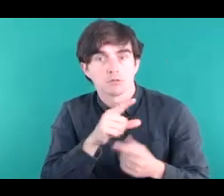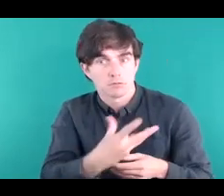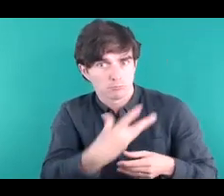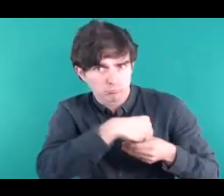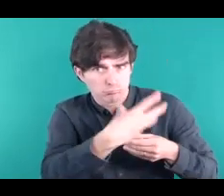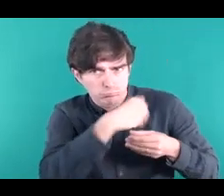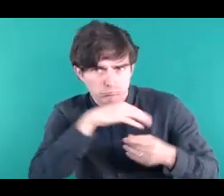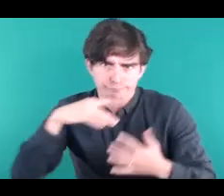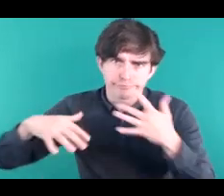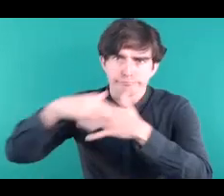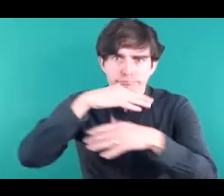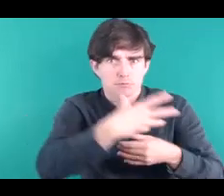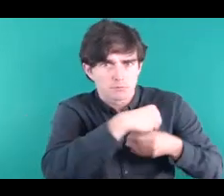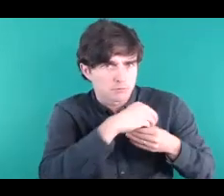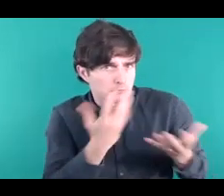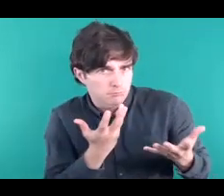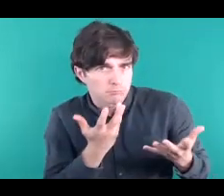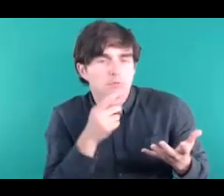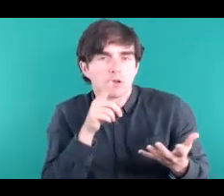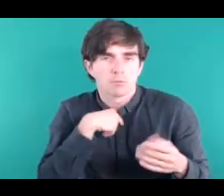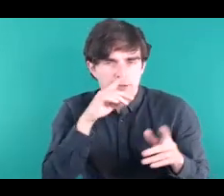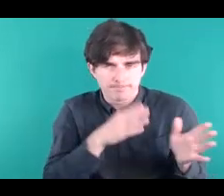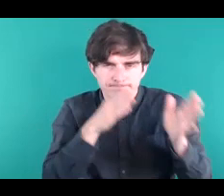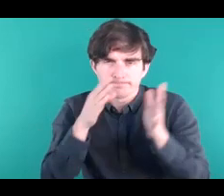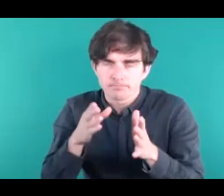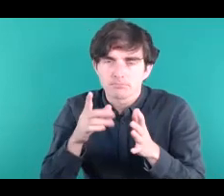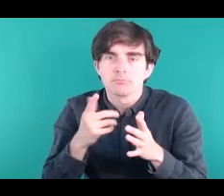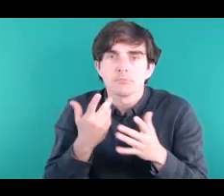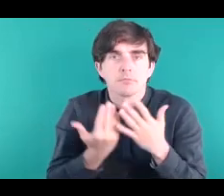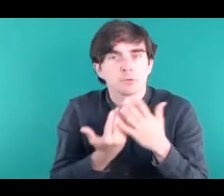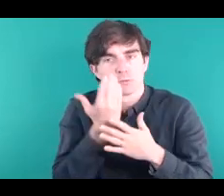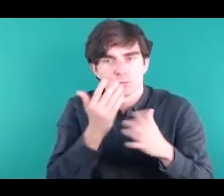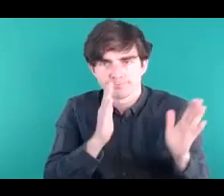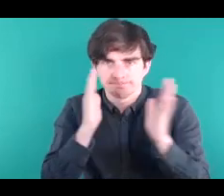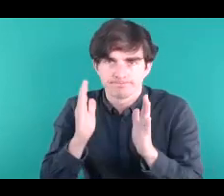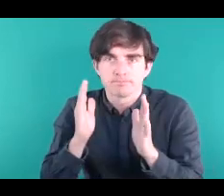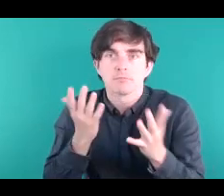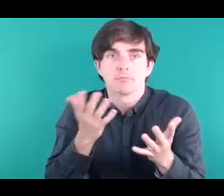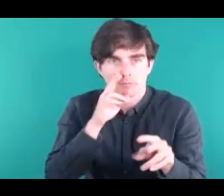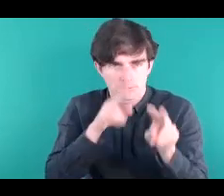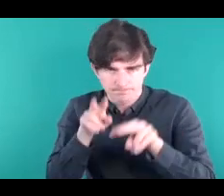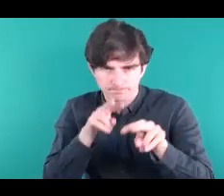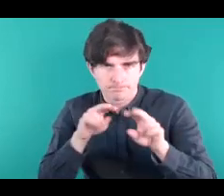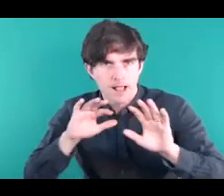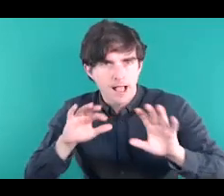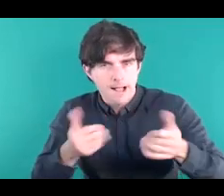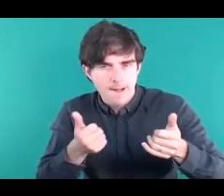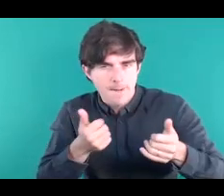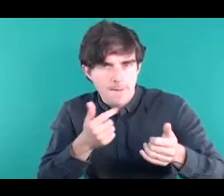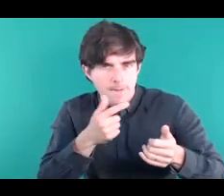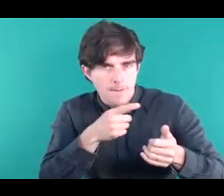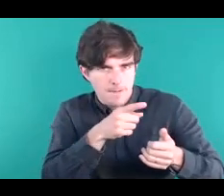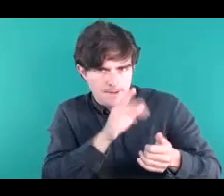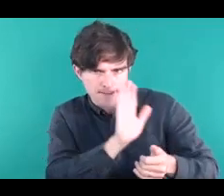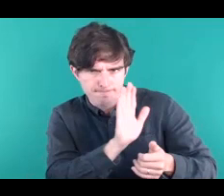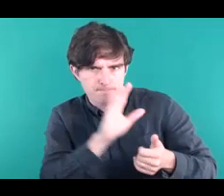a number of other matrices and sort of general global guidance that people can rely on.